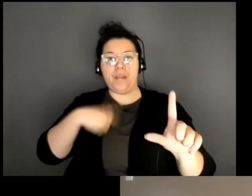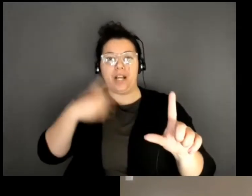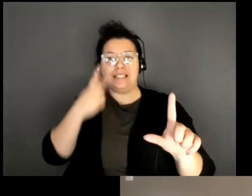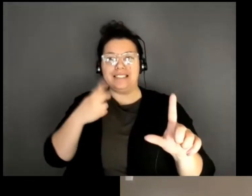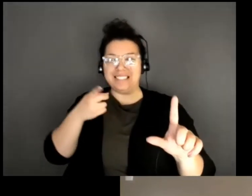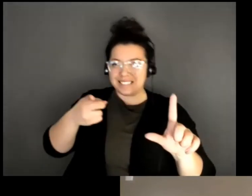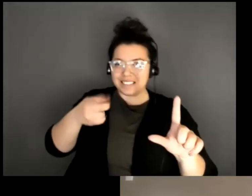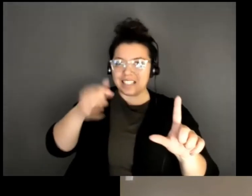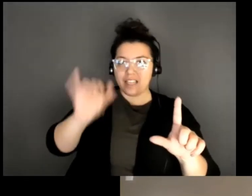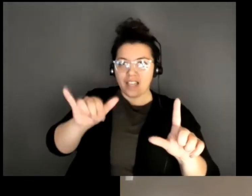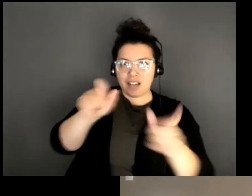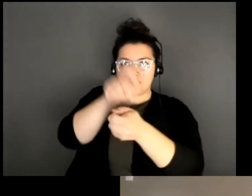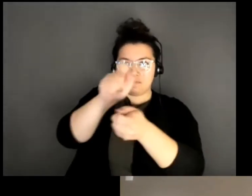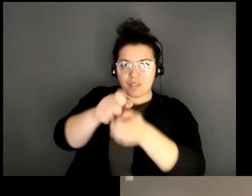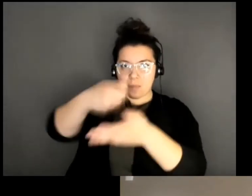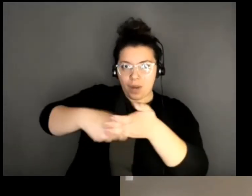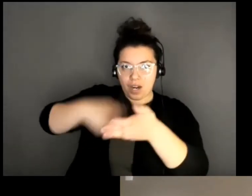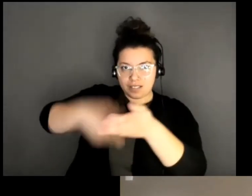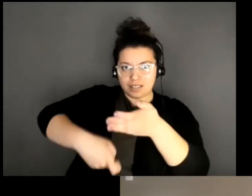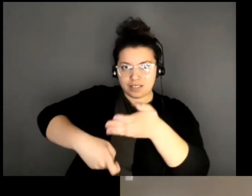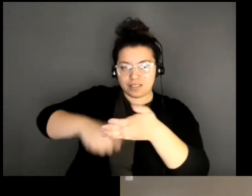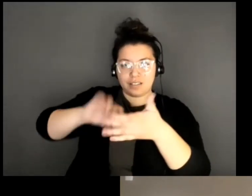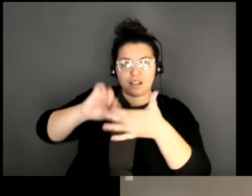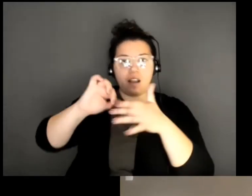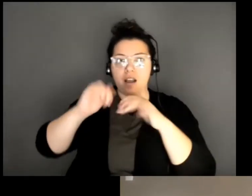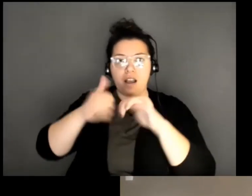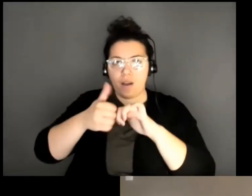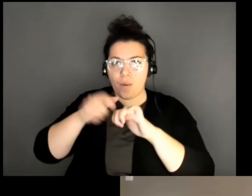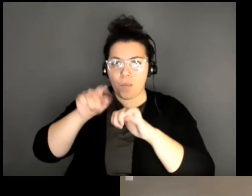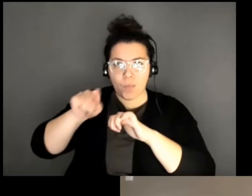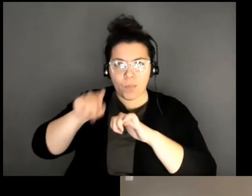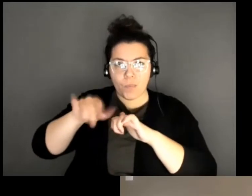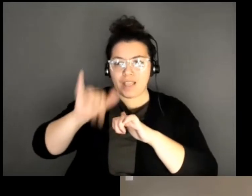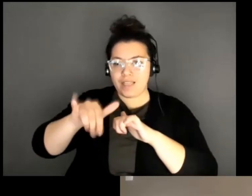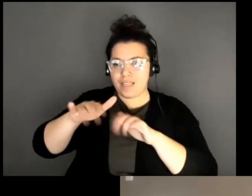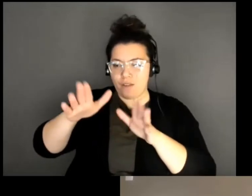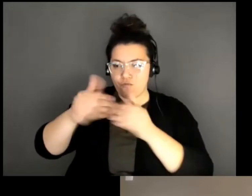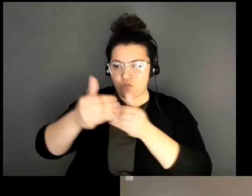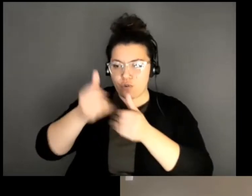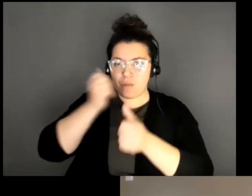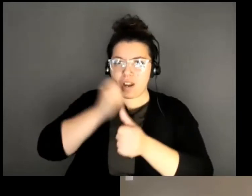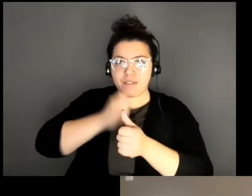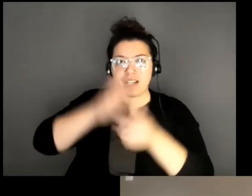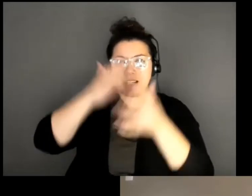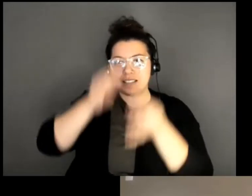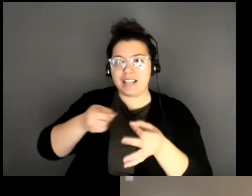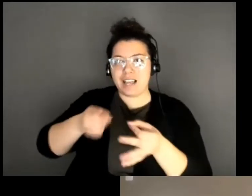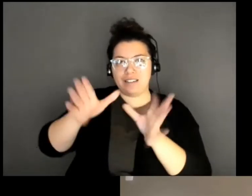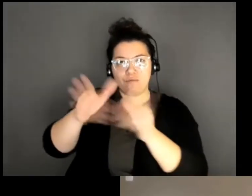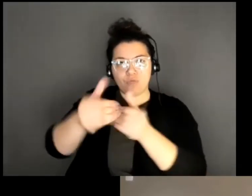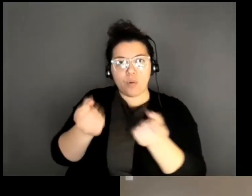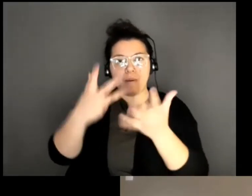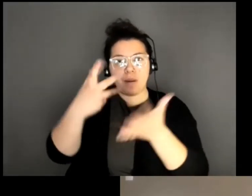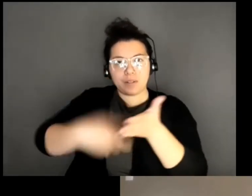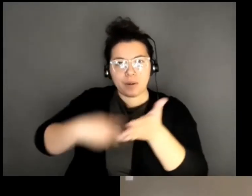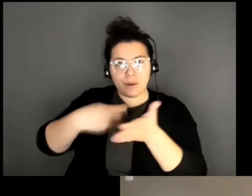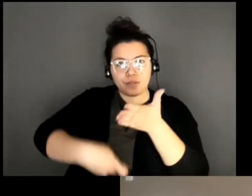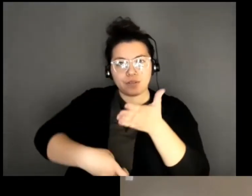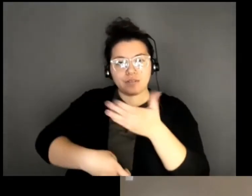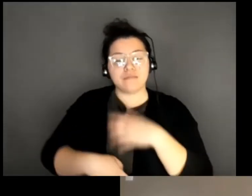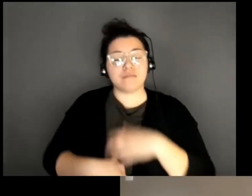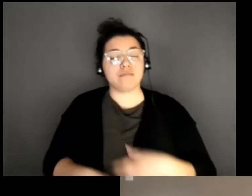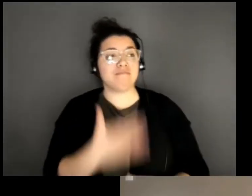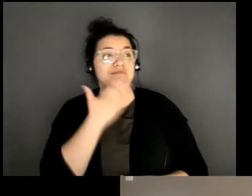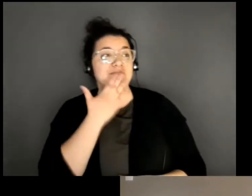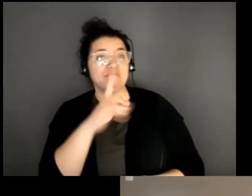happen every day, how you're determining what a room would cost? This is a great question, and it's one that